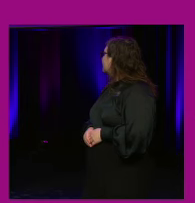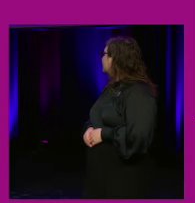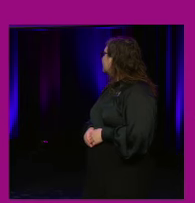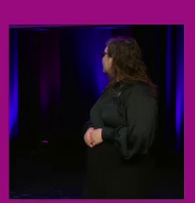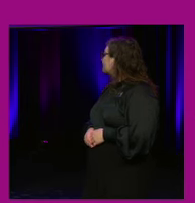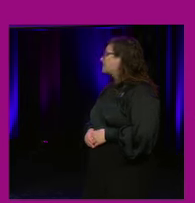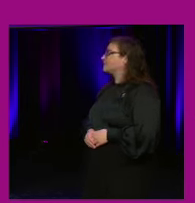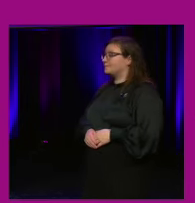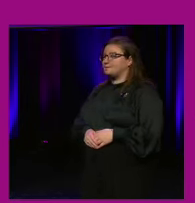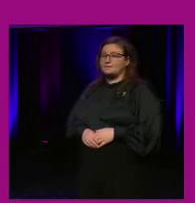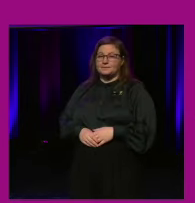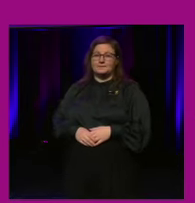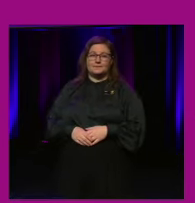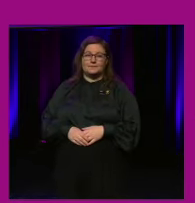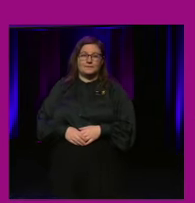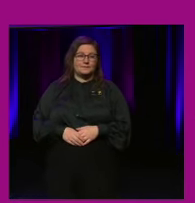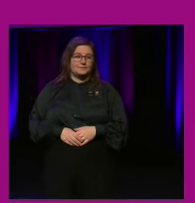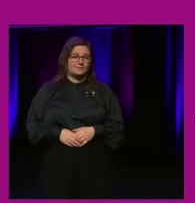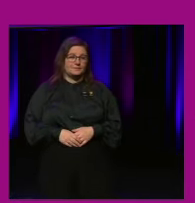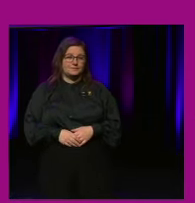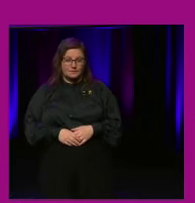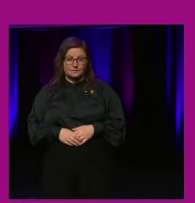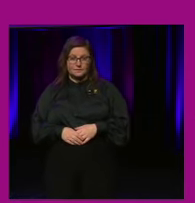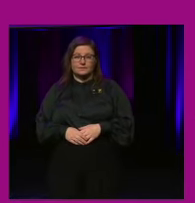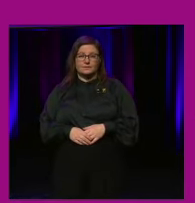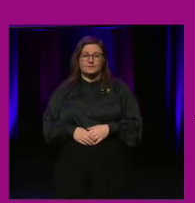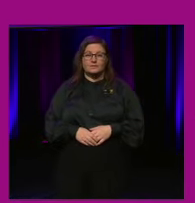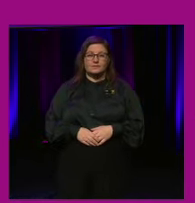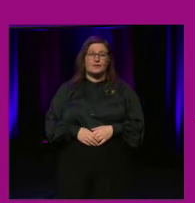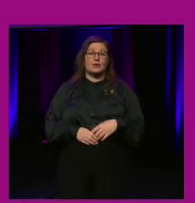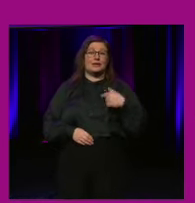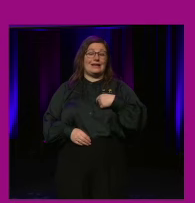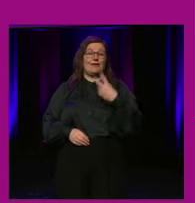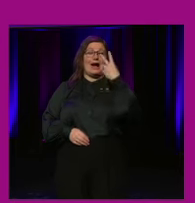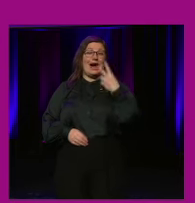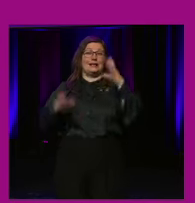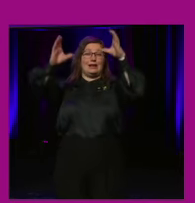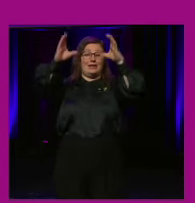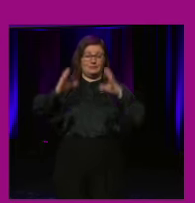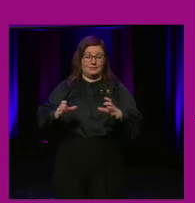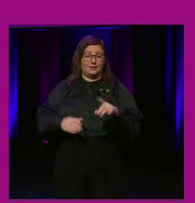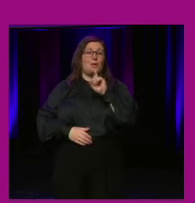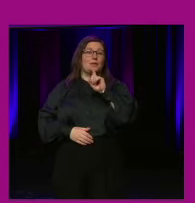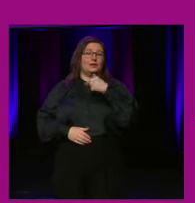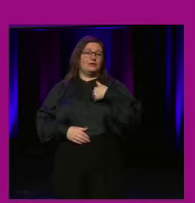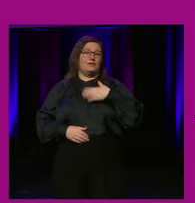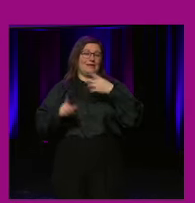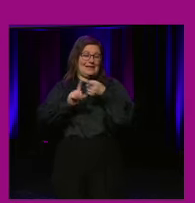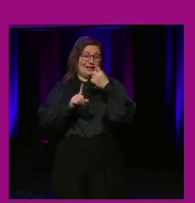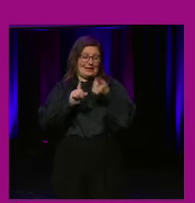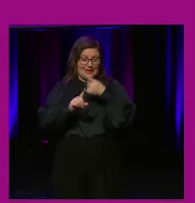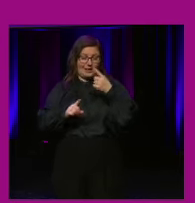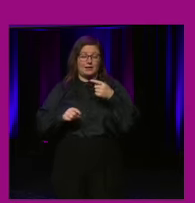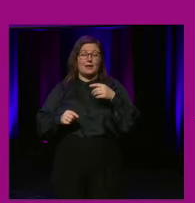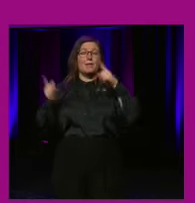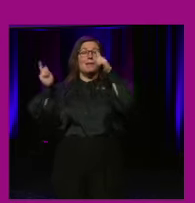thrive. So that's the sort of second group of remarks that I wish to make. Human rights, in my humble